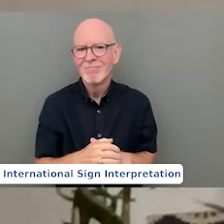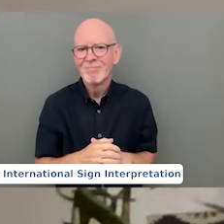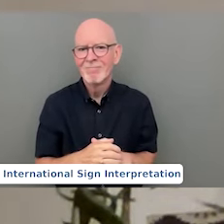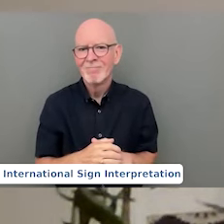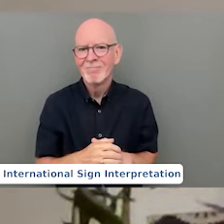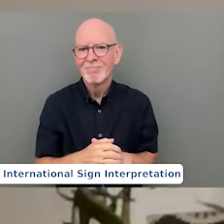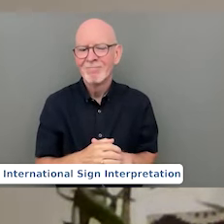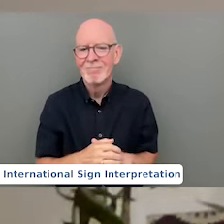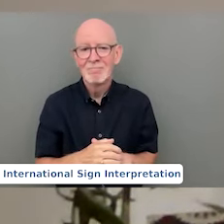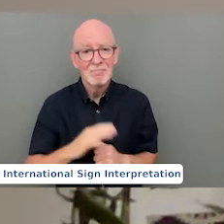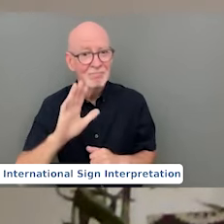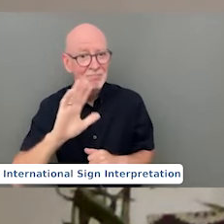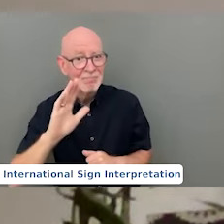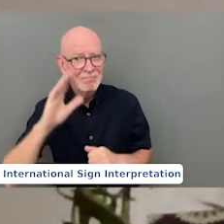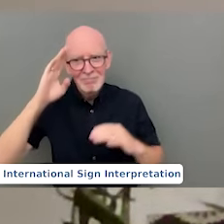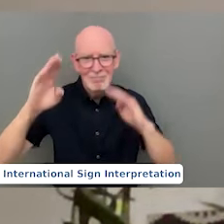Nantanut.